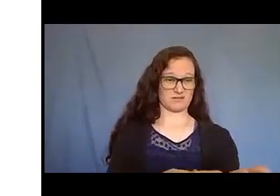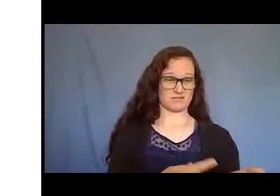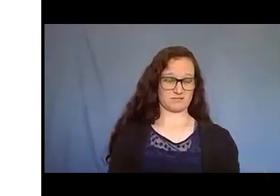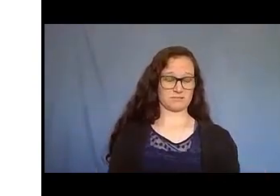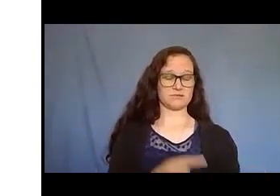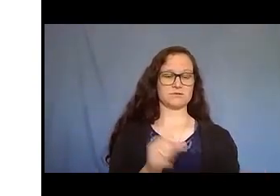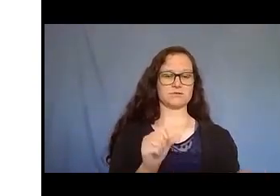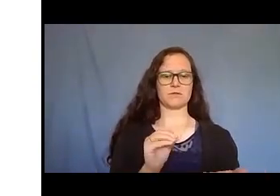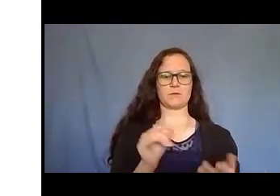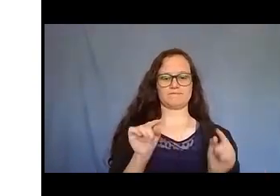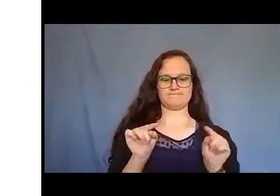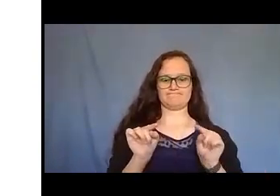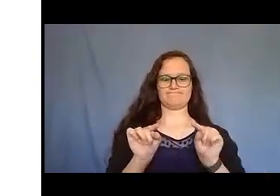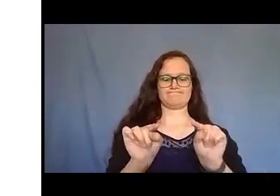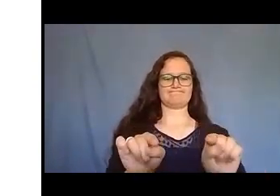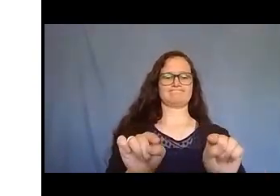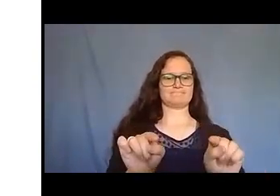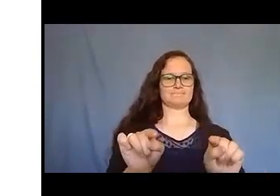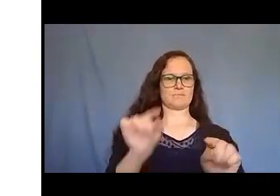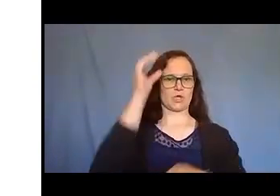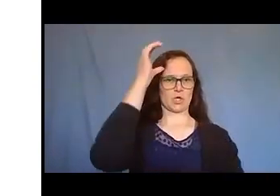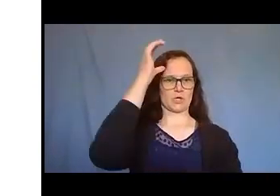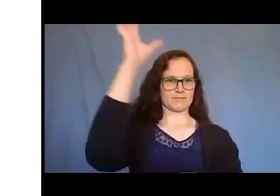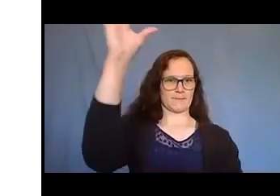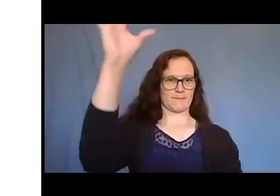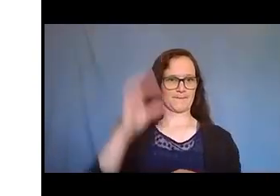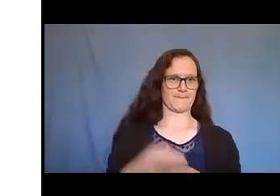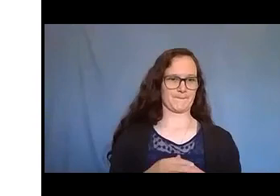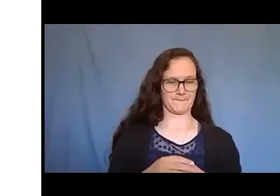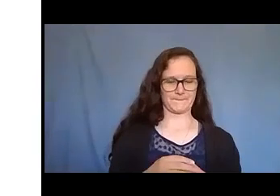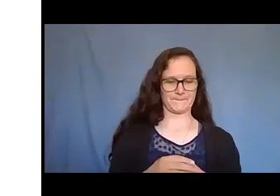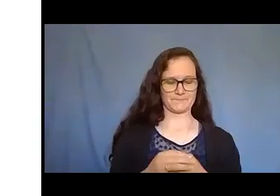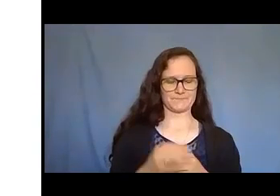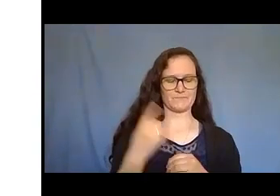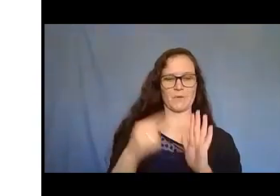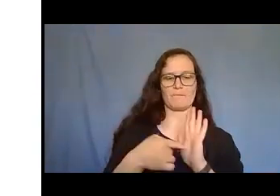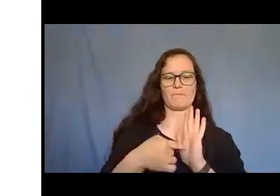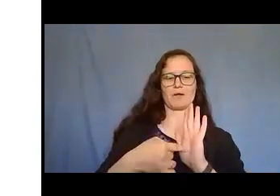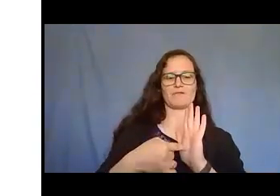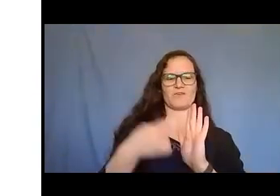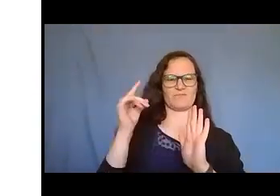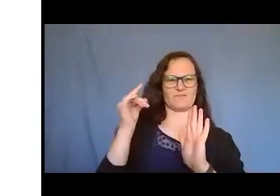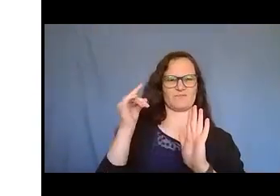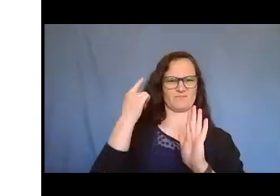those concepts into a conceptual model for the site that should help us